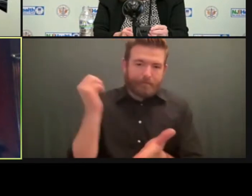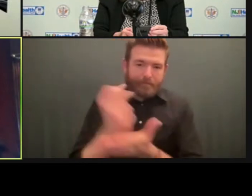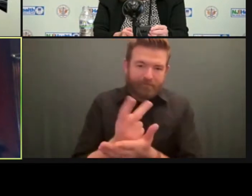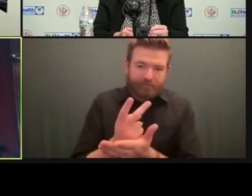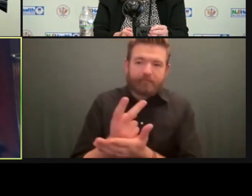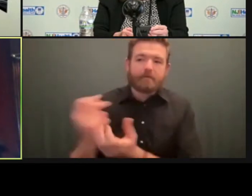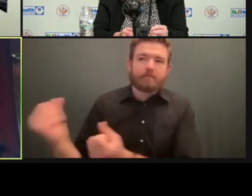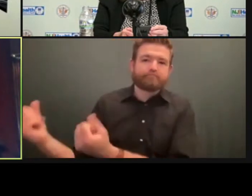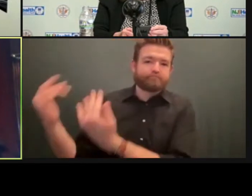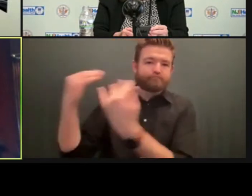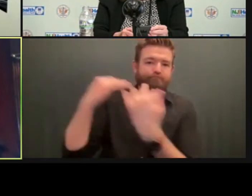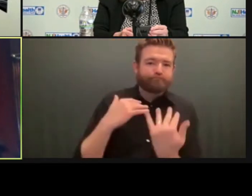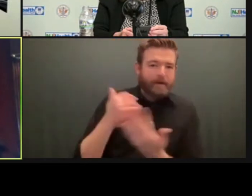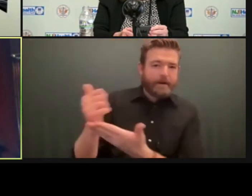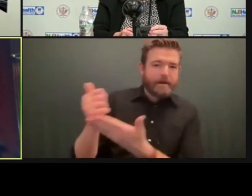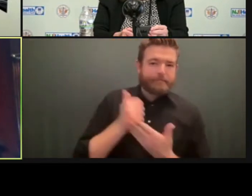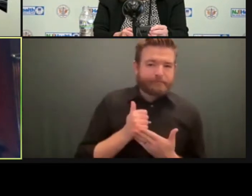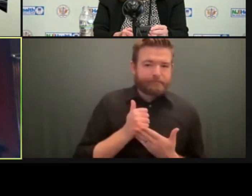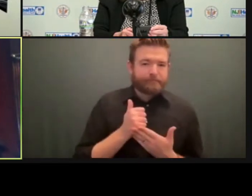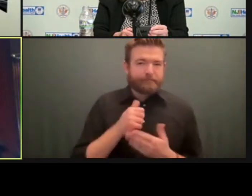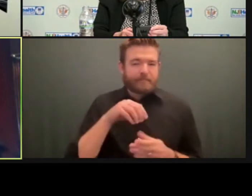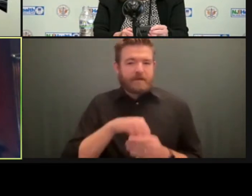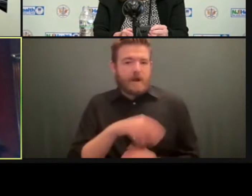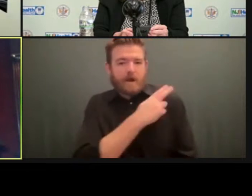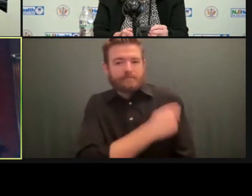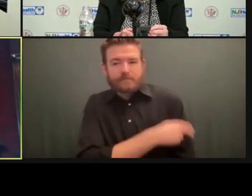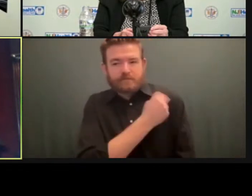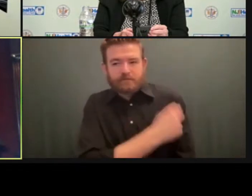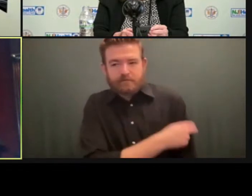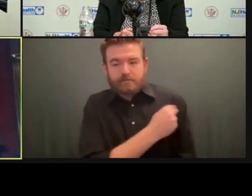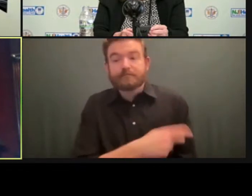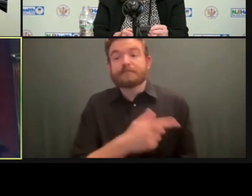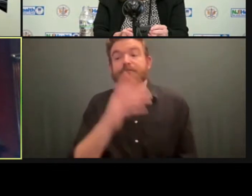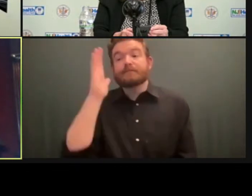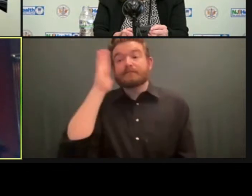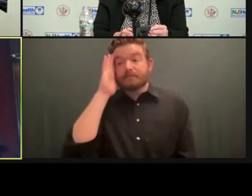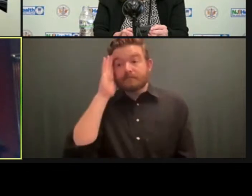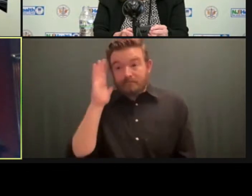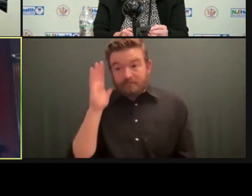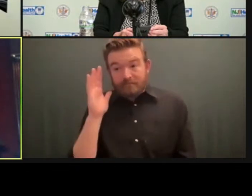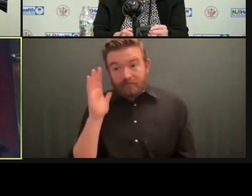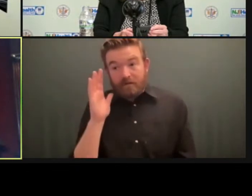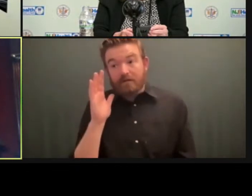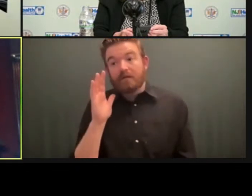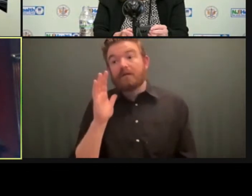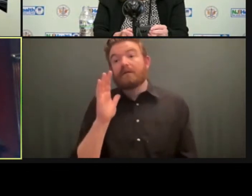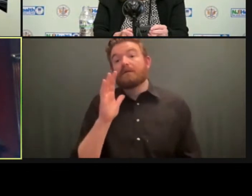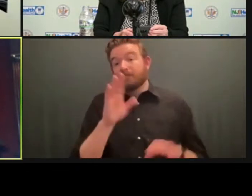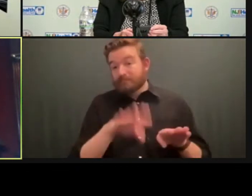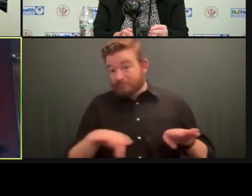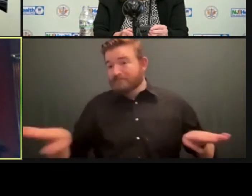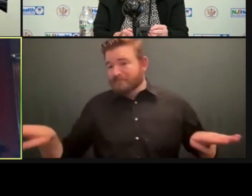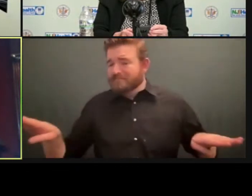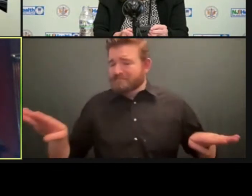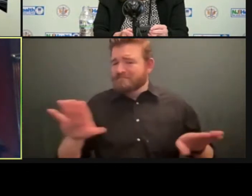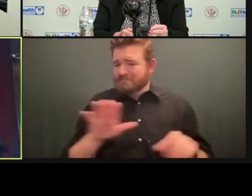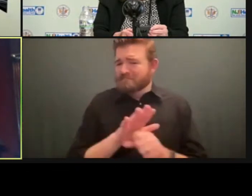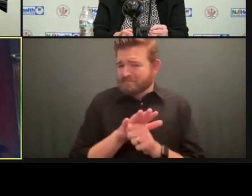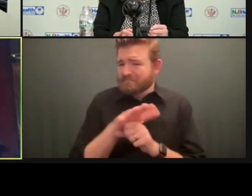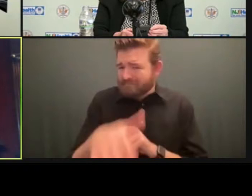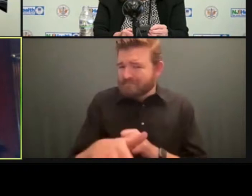can set up all the beds we want. If we don't have the medical staff to go out there and take care of patients, it's really going to be all for naught. So